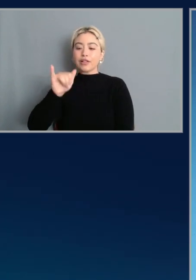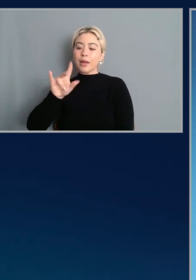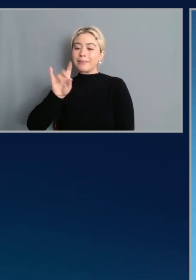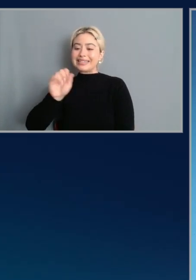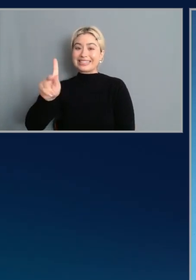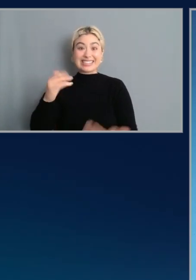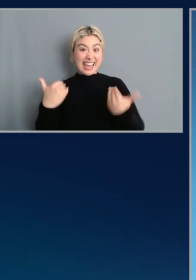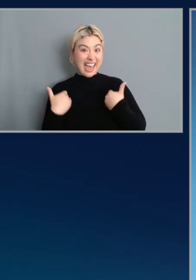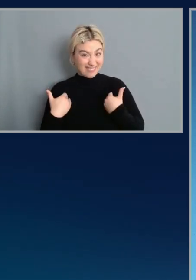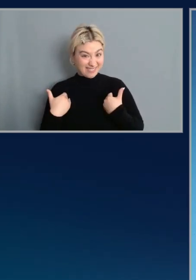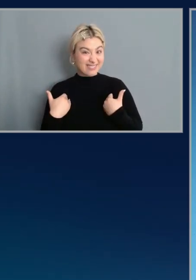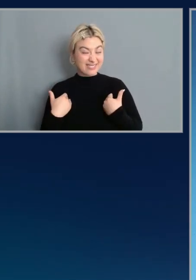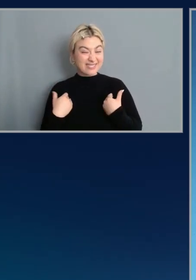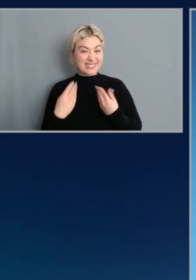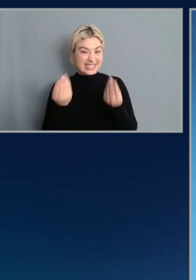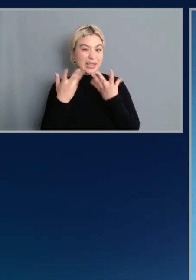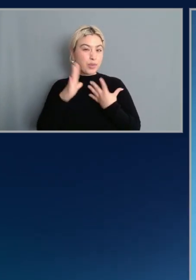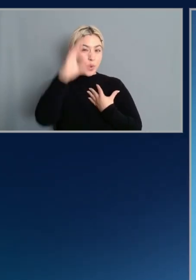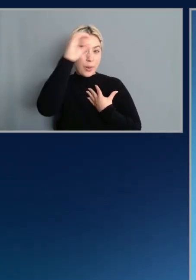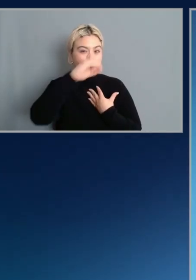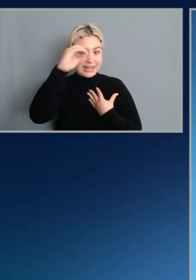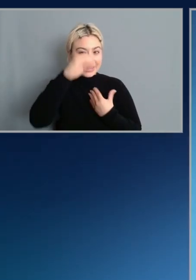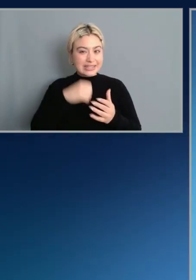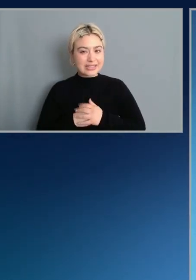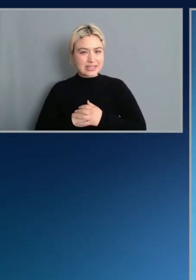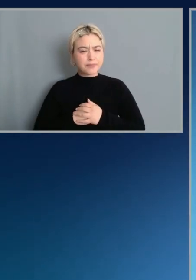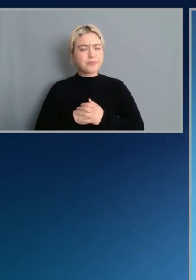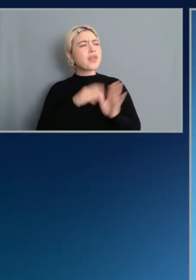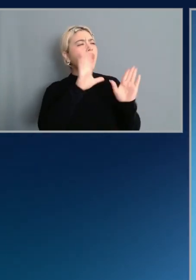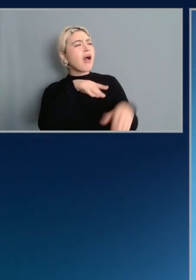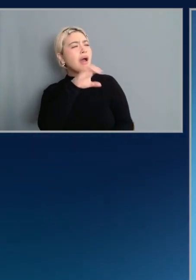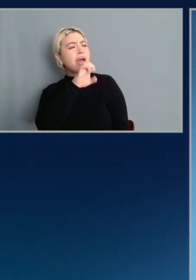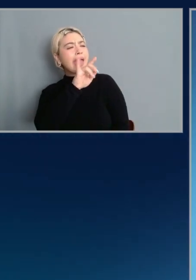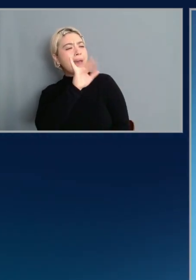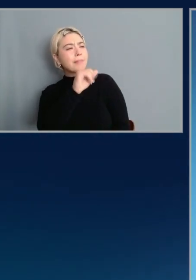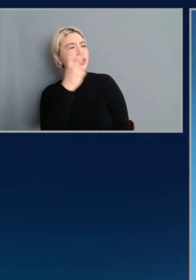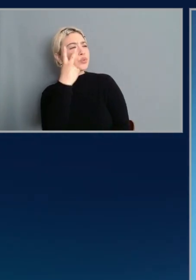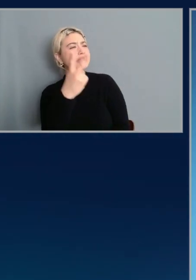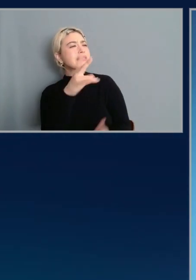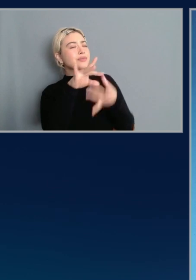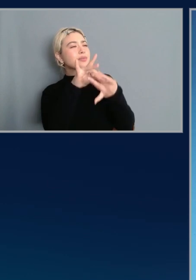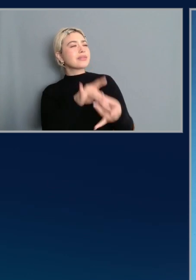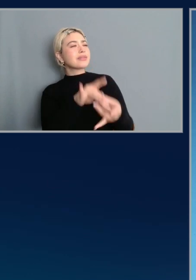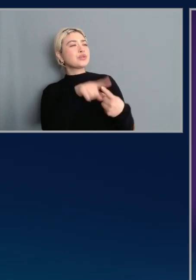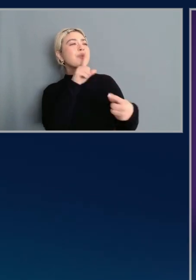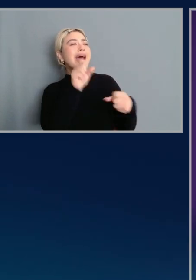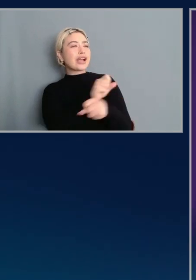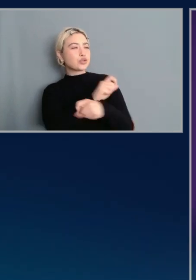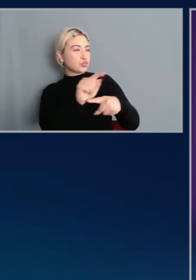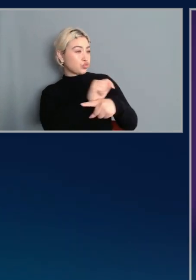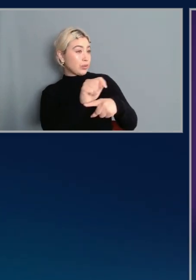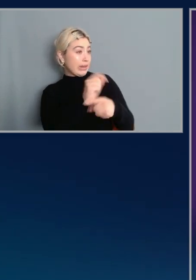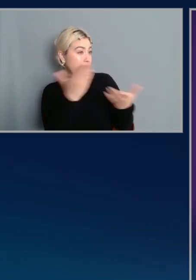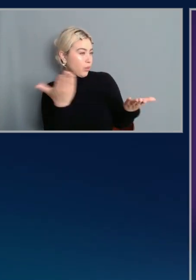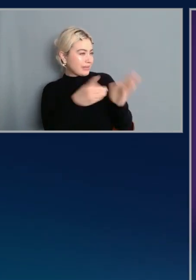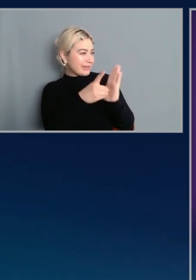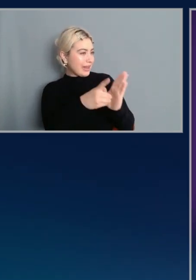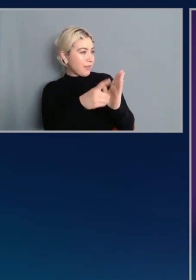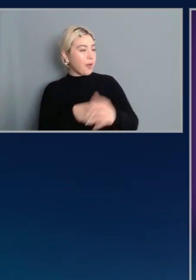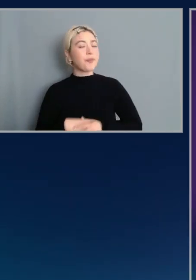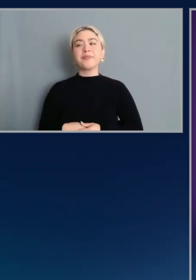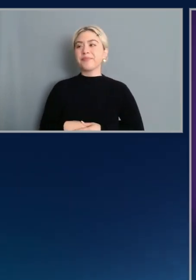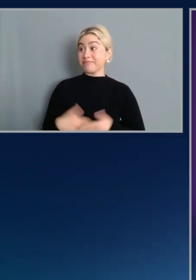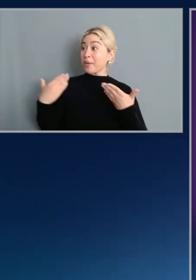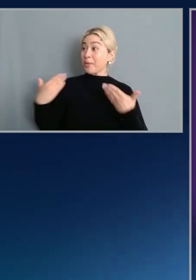Voice your opinions in the chat. Emily, what are we going to see here in regards to the actual training? Yeah. What's the demo? Let's check it out.